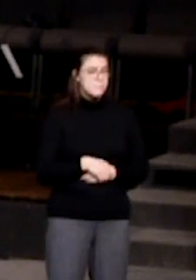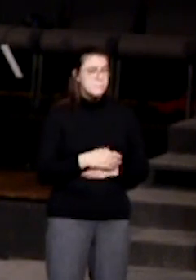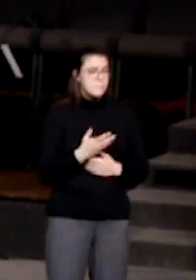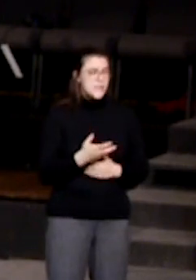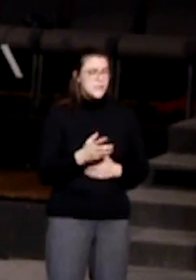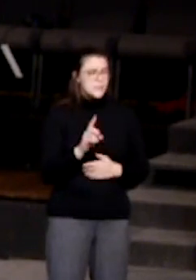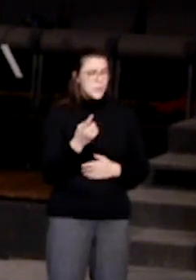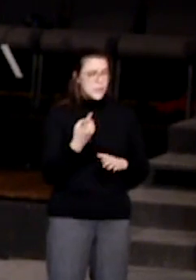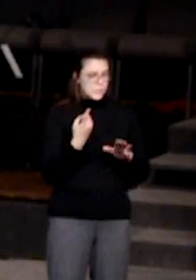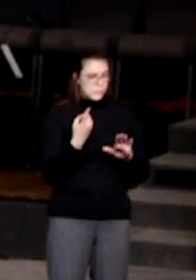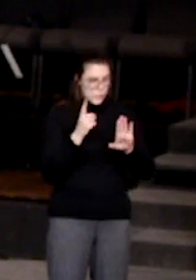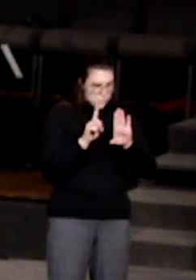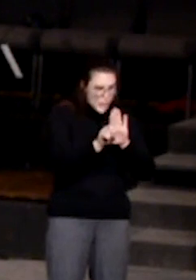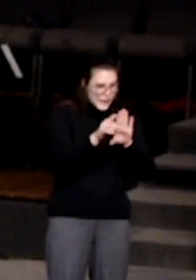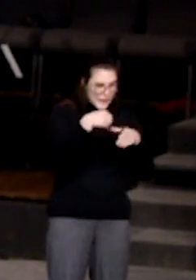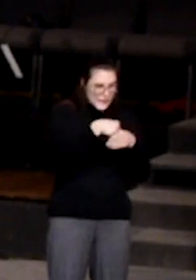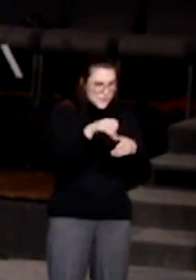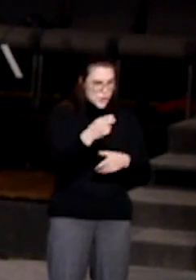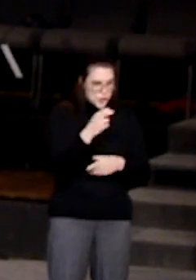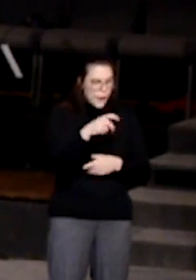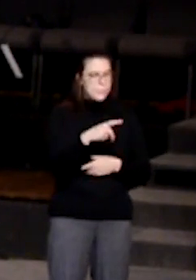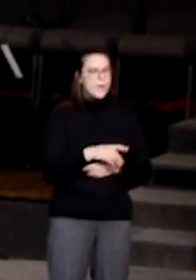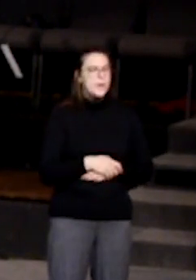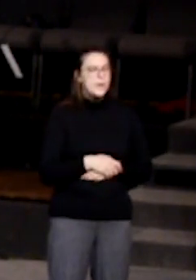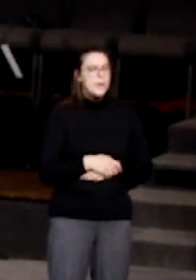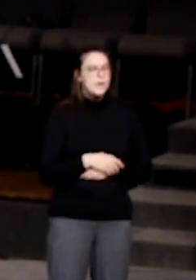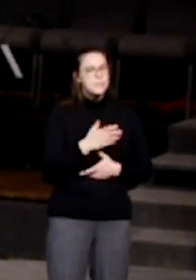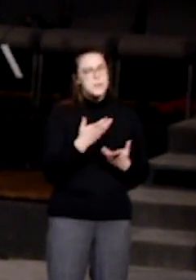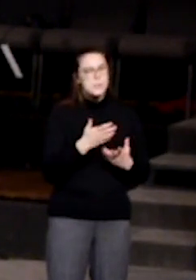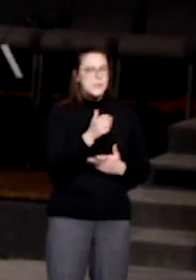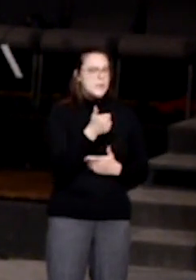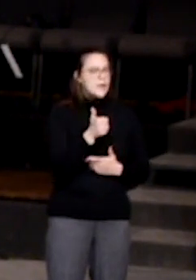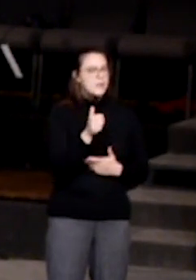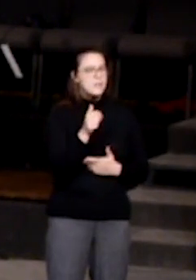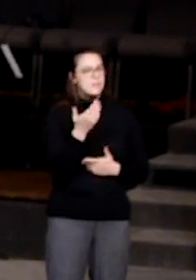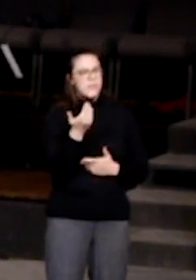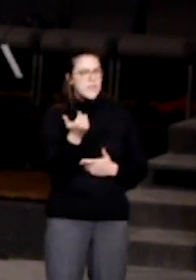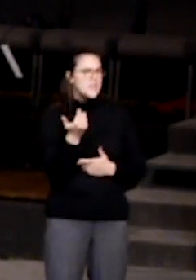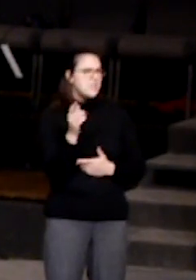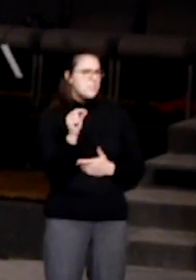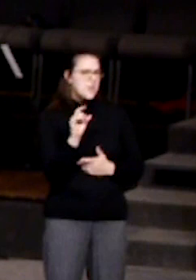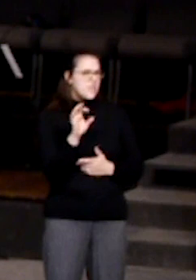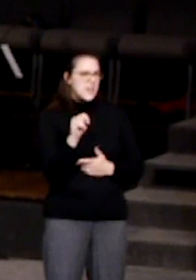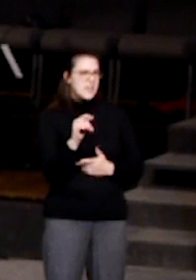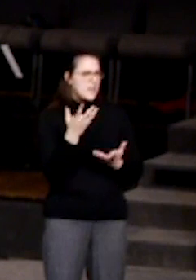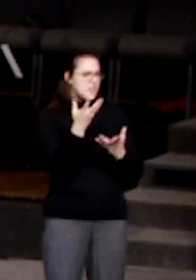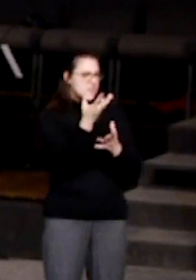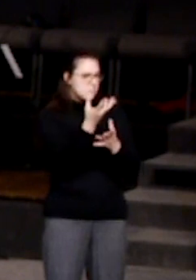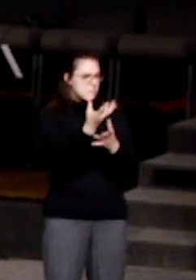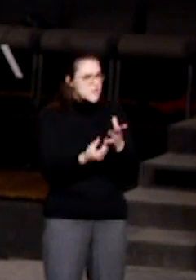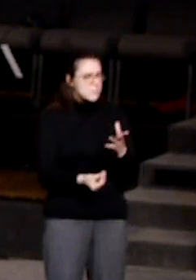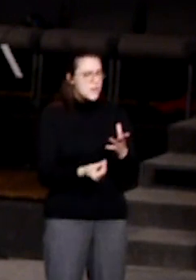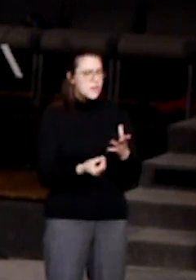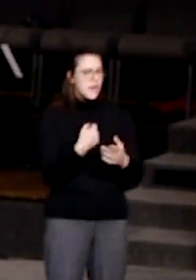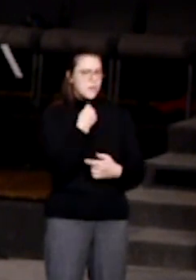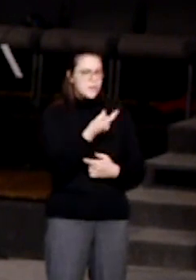walked back into the shop. And as he walked back into the shop, he got in there maybe 10, 15, 20 feet. He just kind of disappeared, just kind of broke away. I told that to